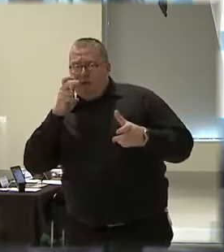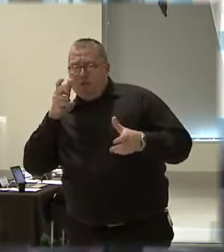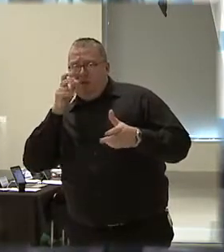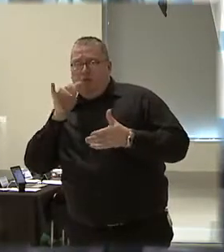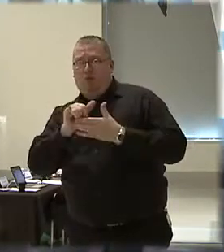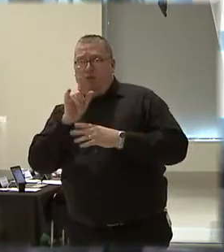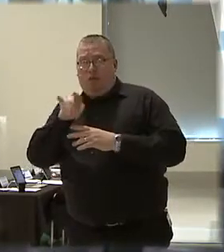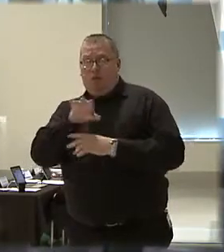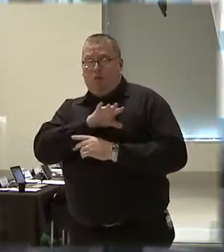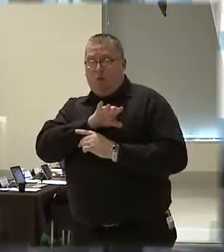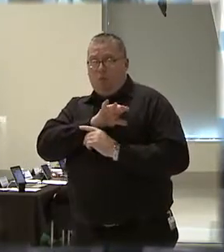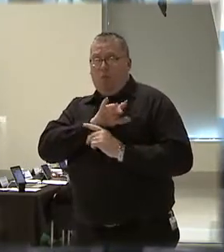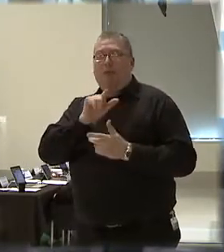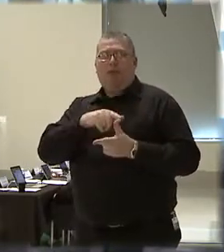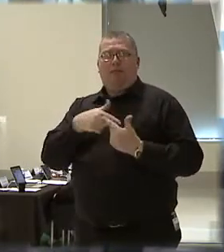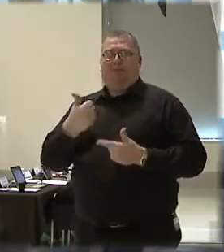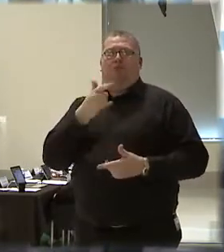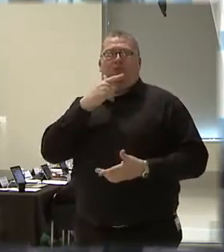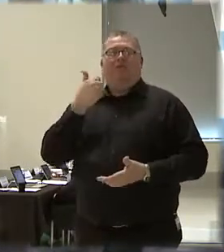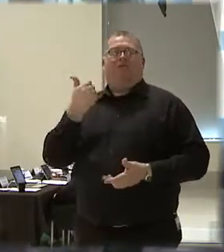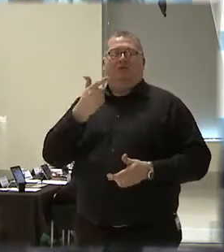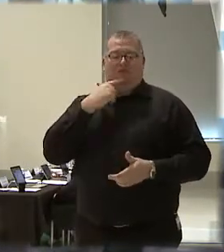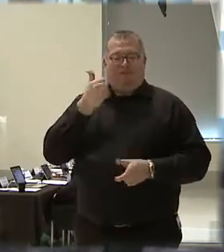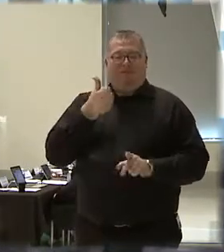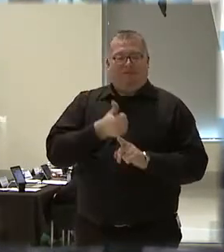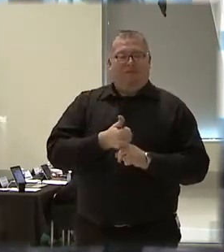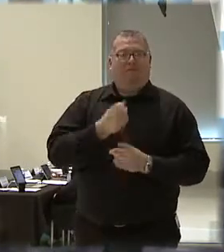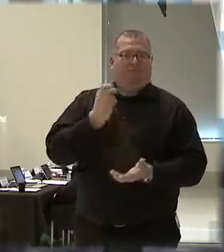I think it's self-validating.